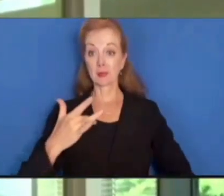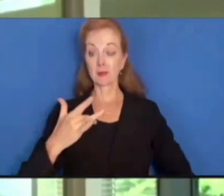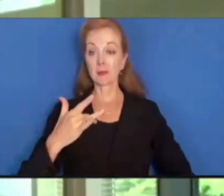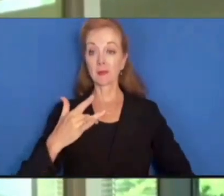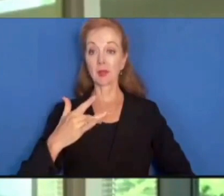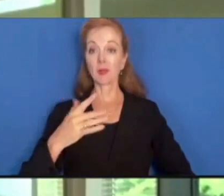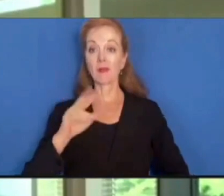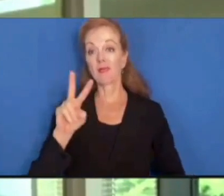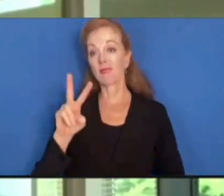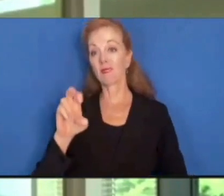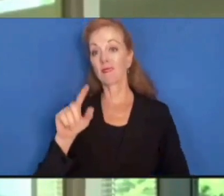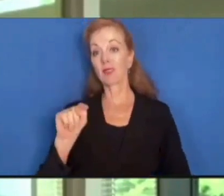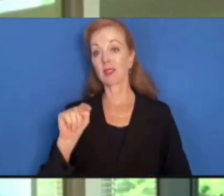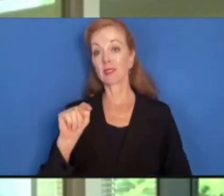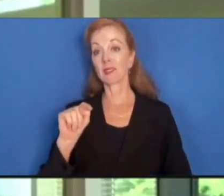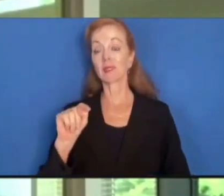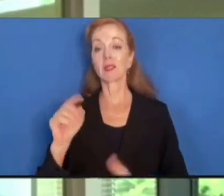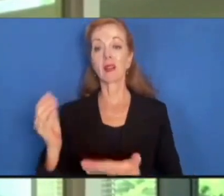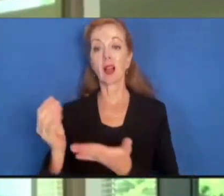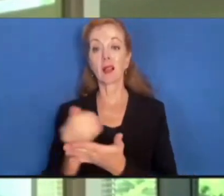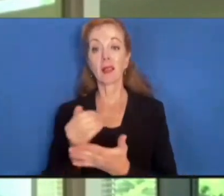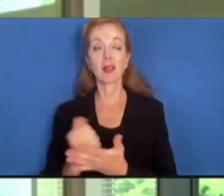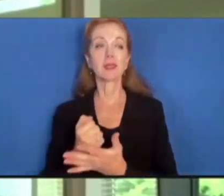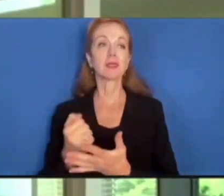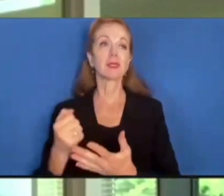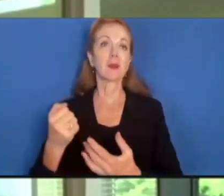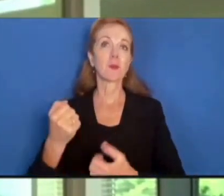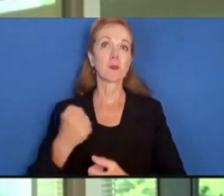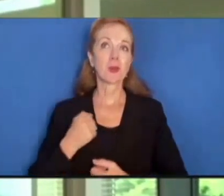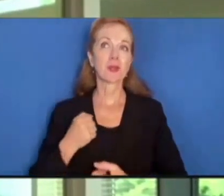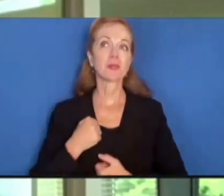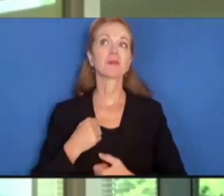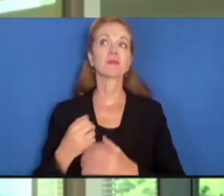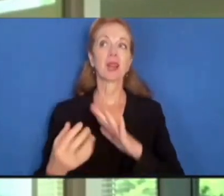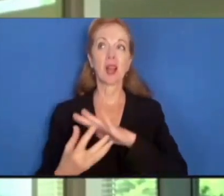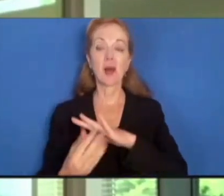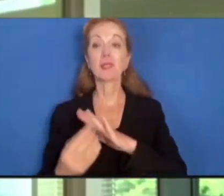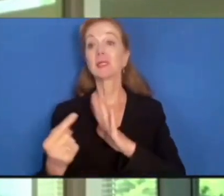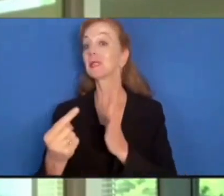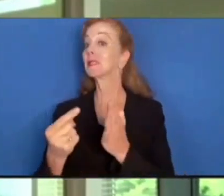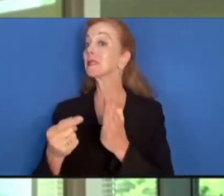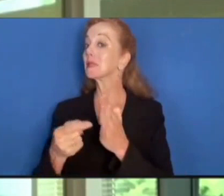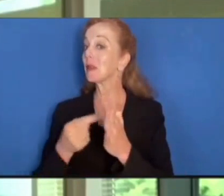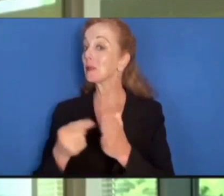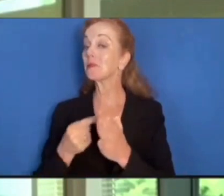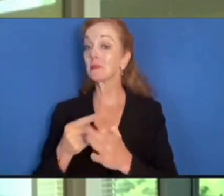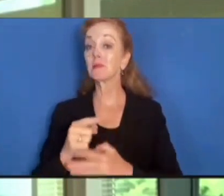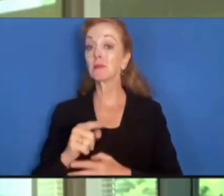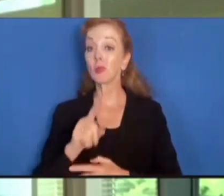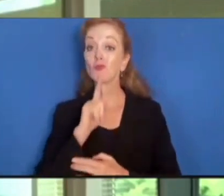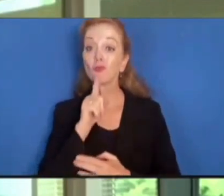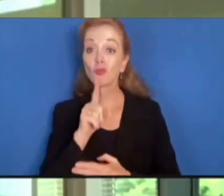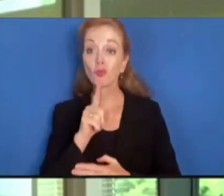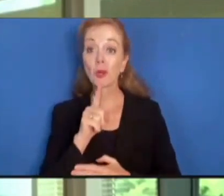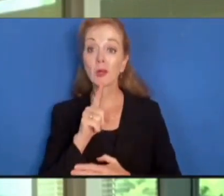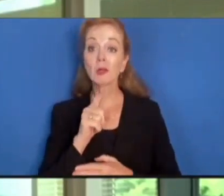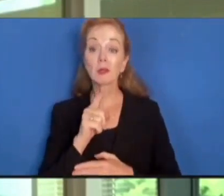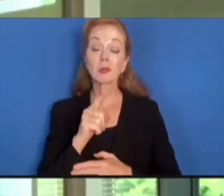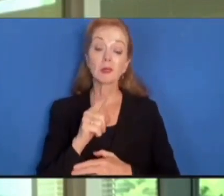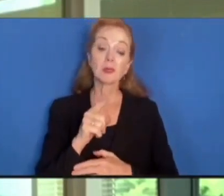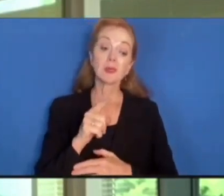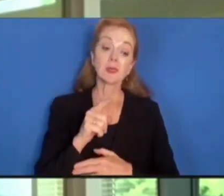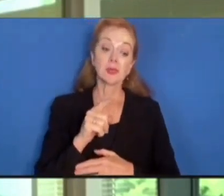to collect military replicas. Sometimes these are live ordnance items. A lot of times they don't realize they're